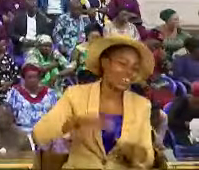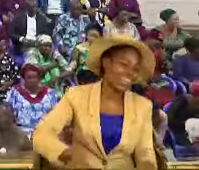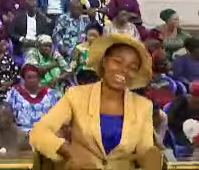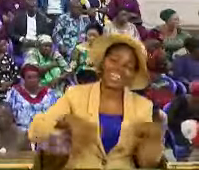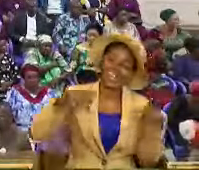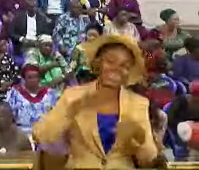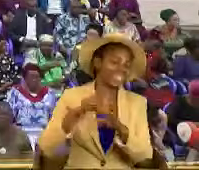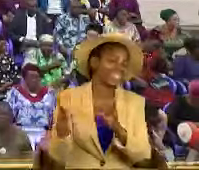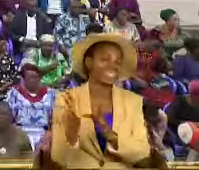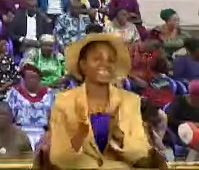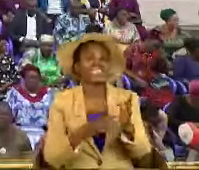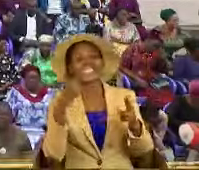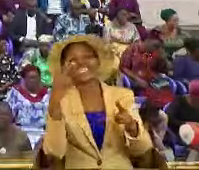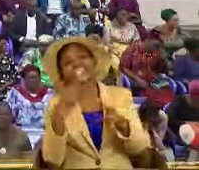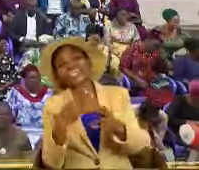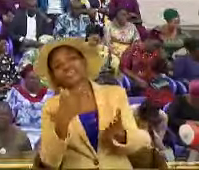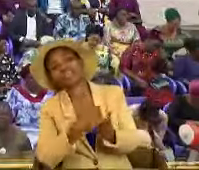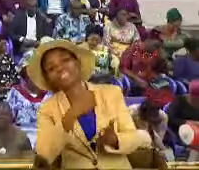loud